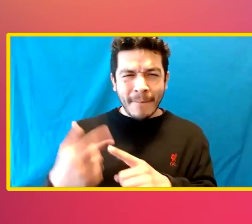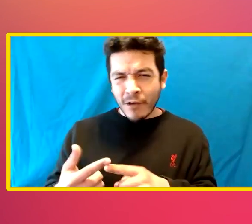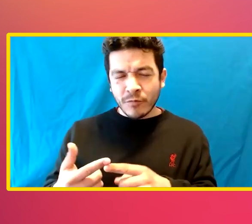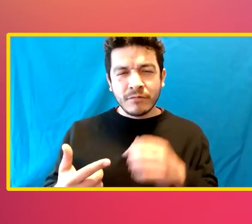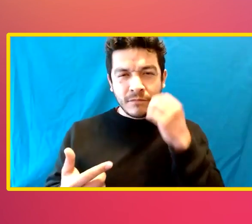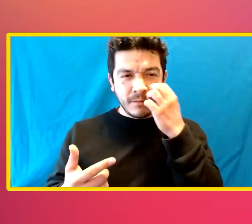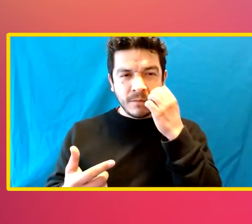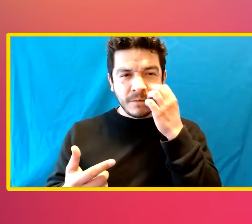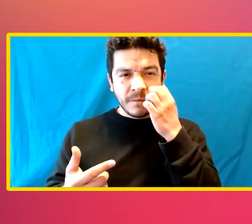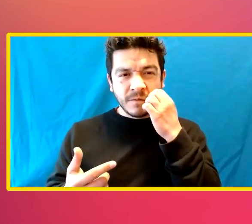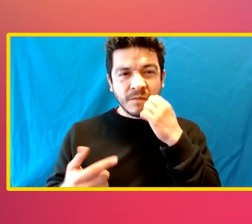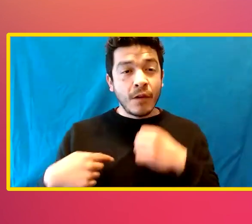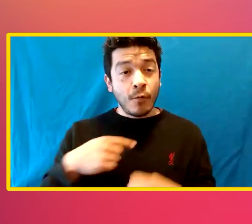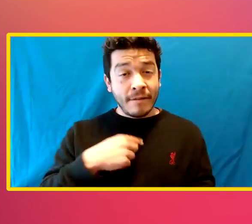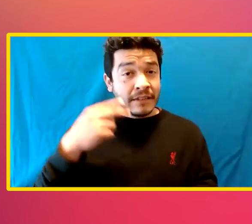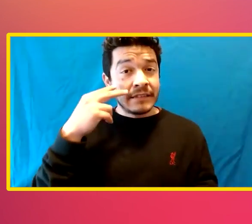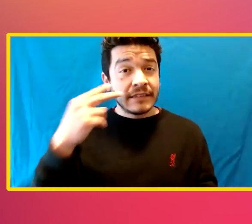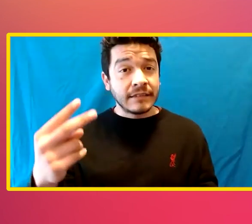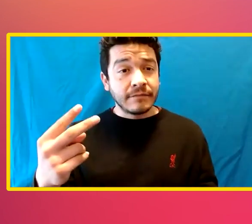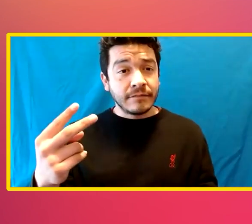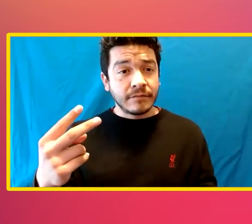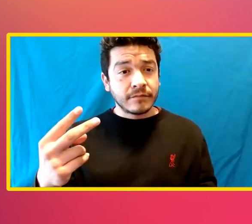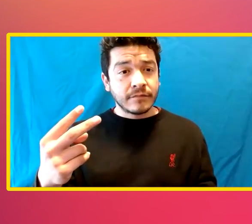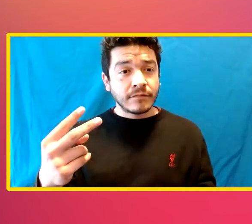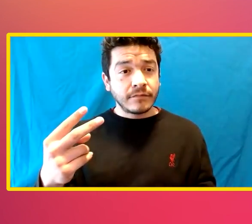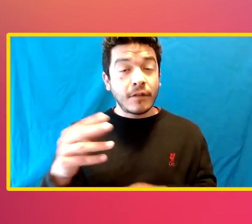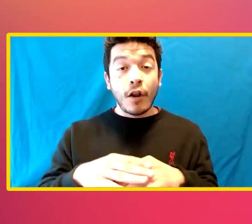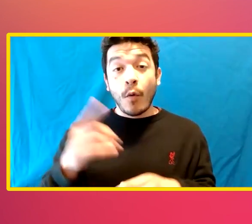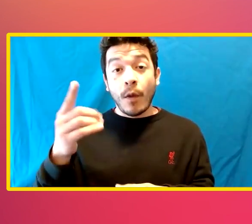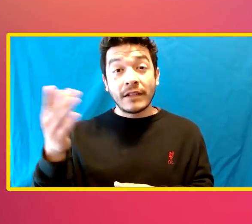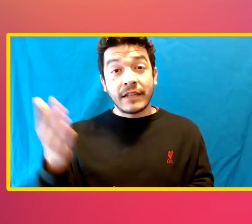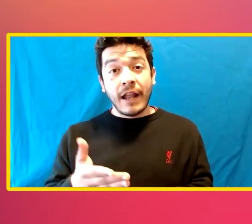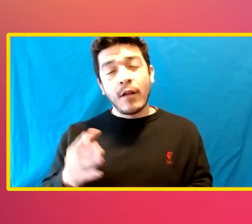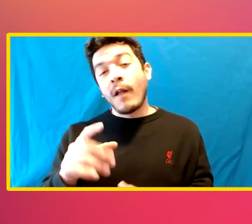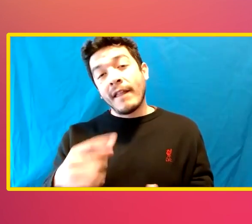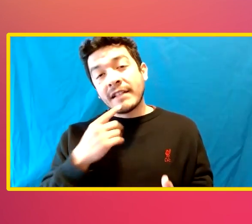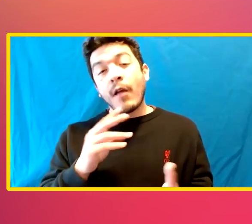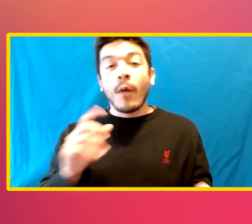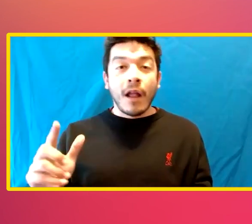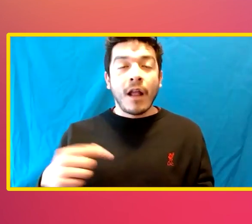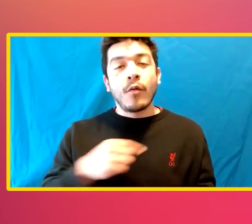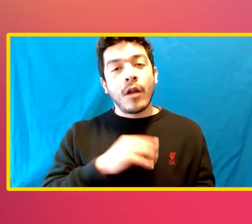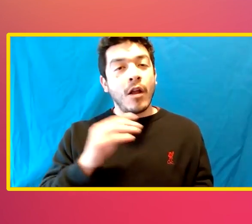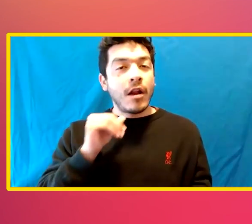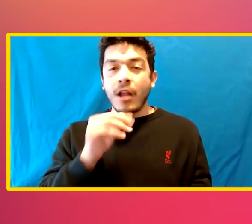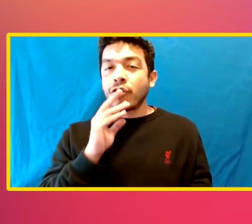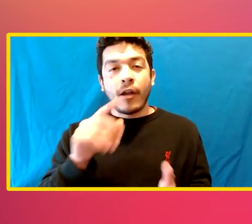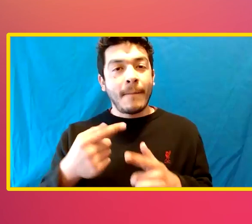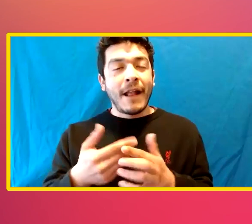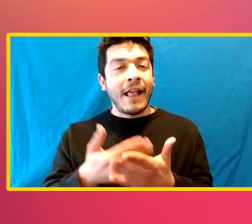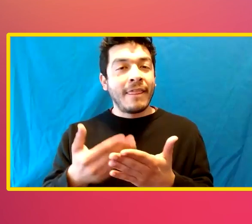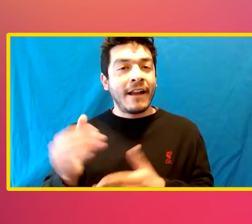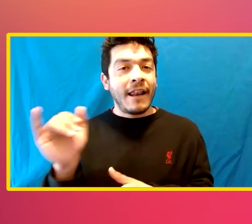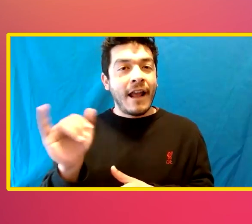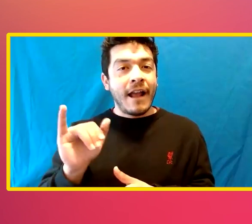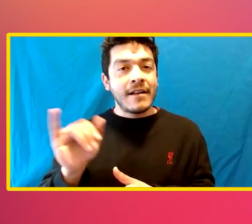talking about, we've seen on the one hand they say, well, we're not talking about things